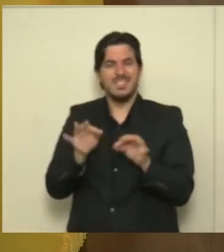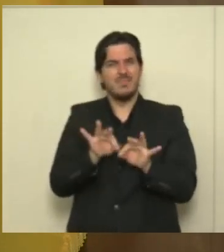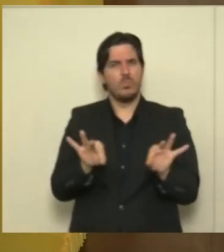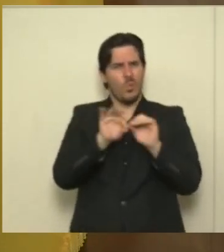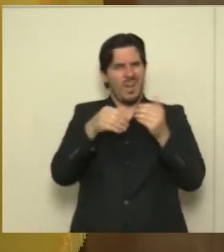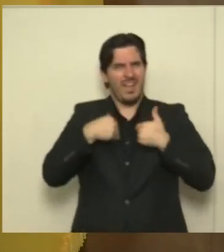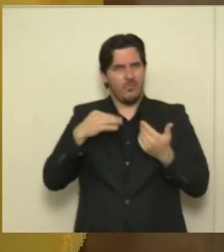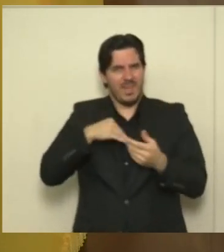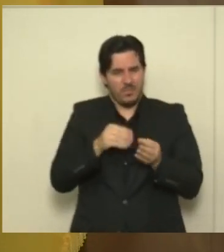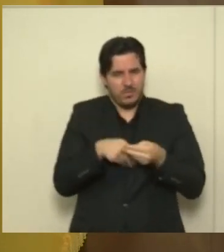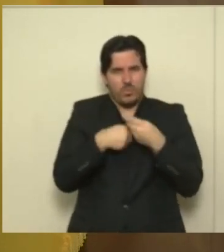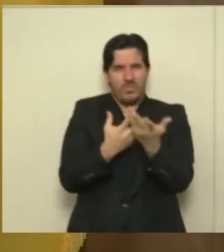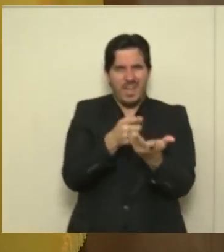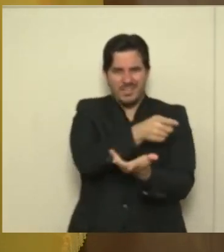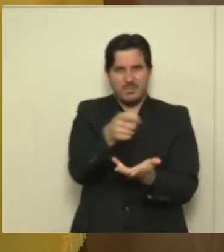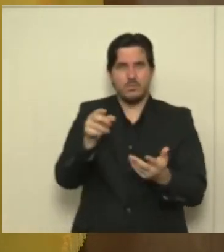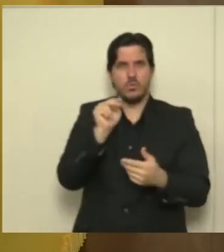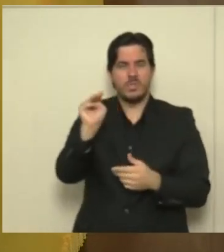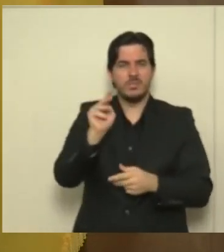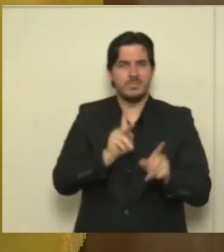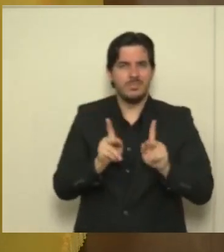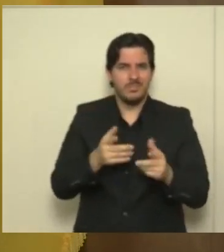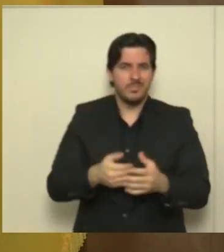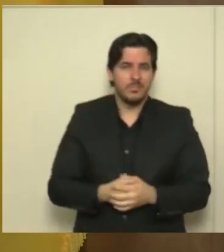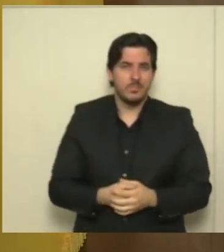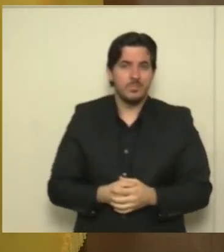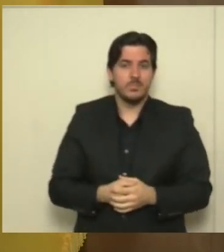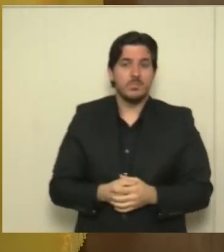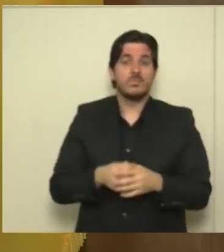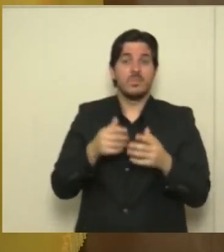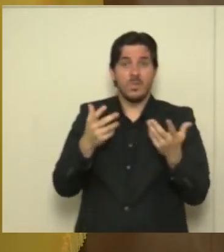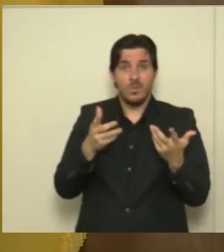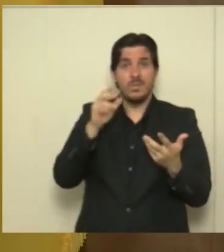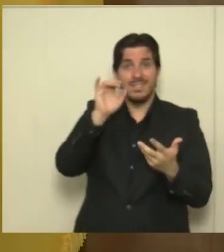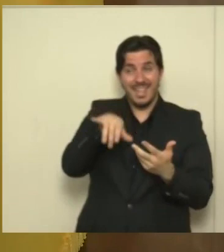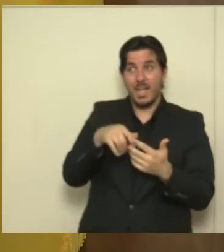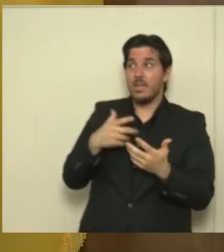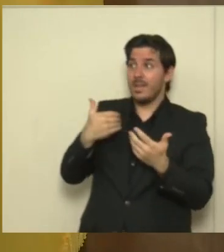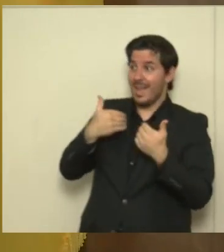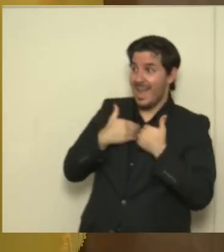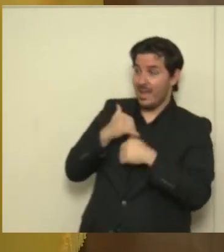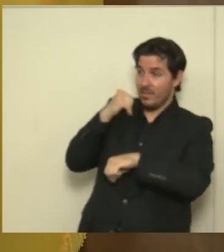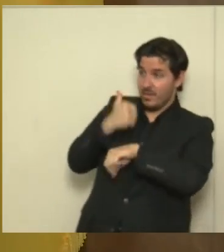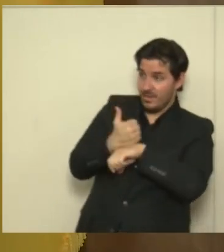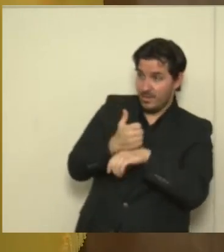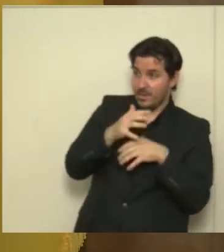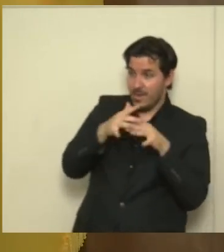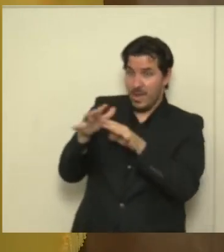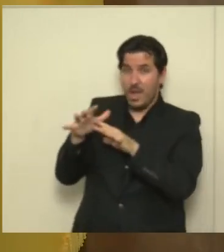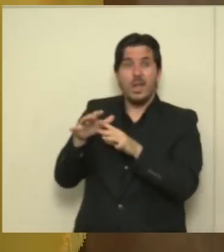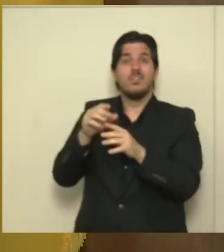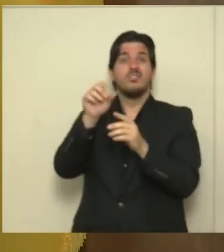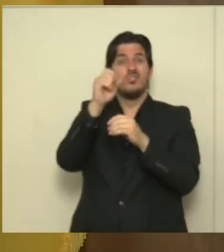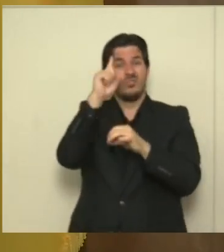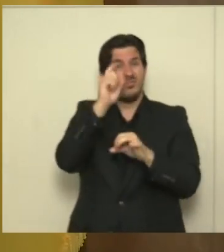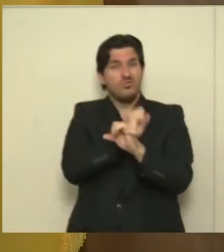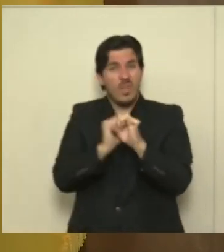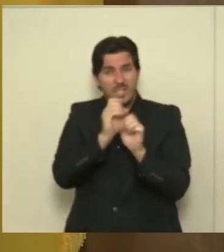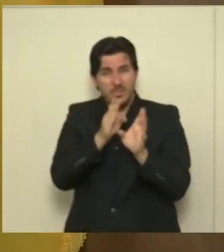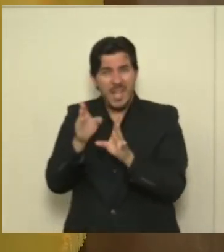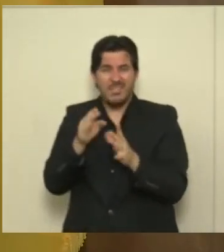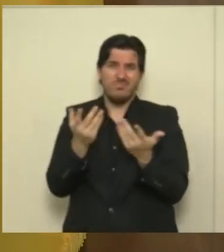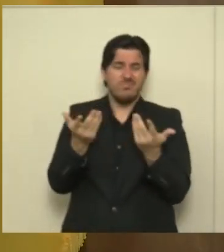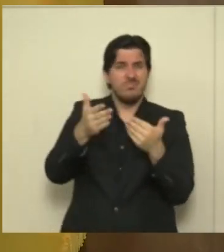that happens, then easy strategy. Apply the money that we get, we're all made whole, and basically it